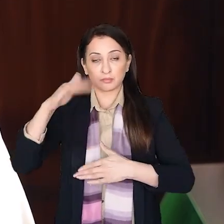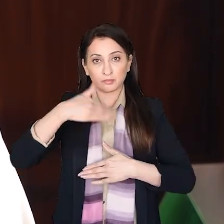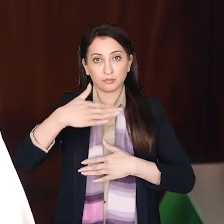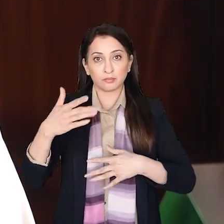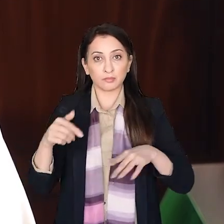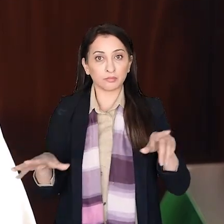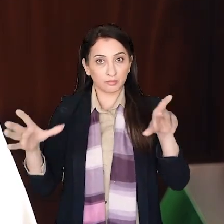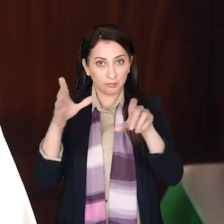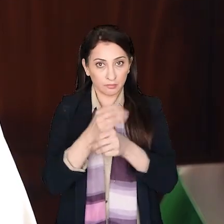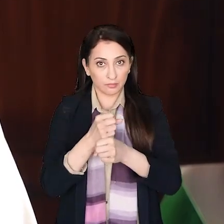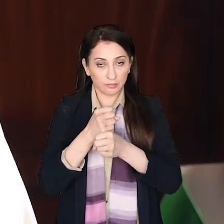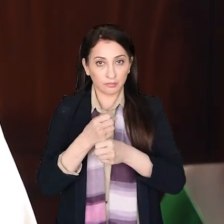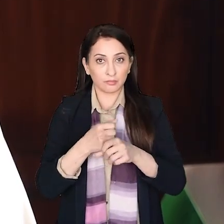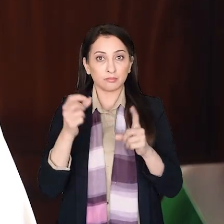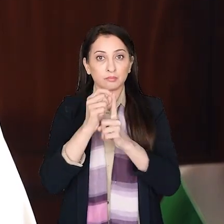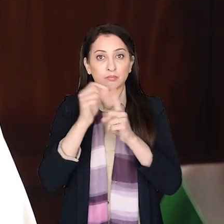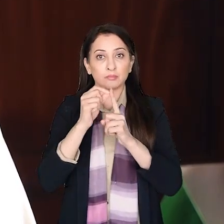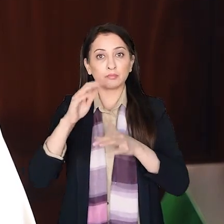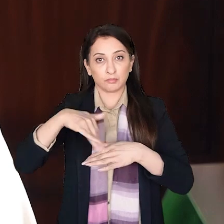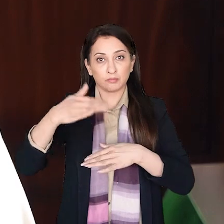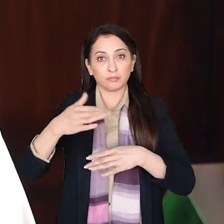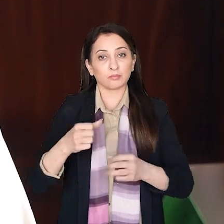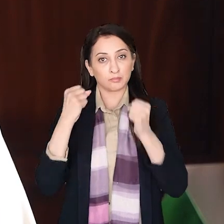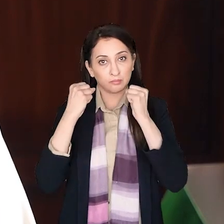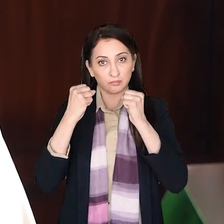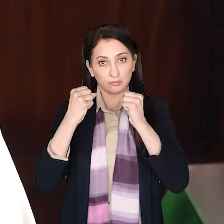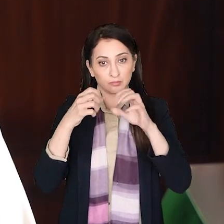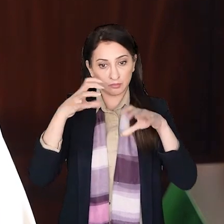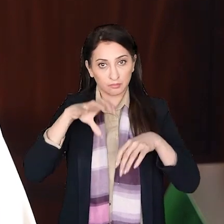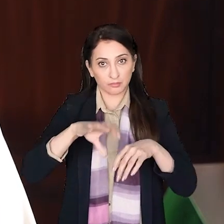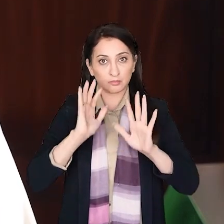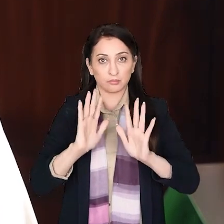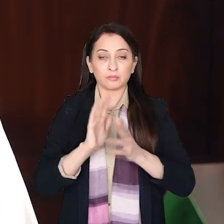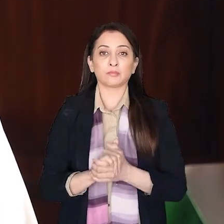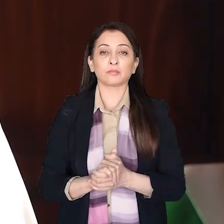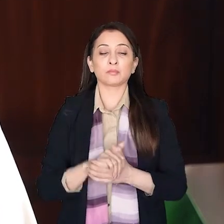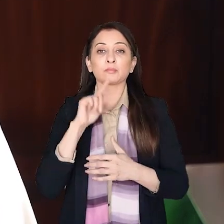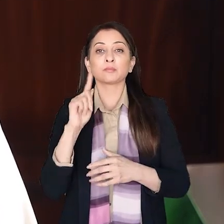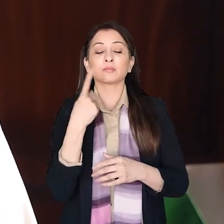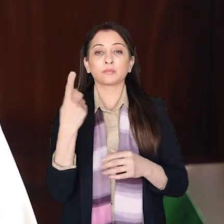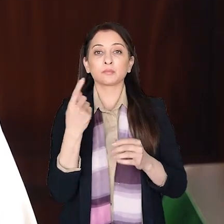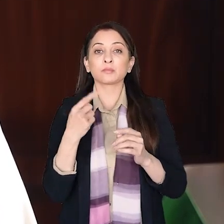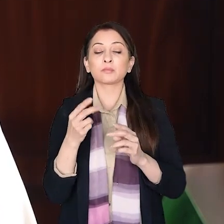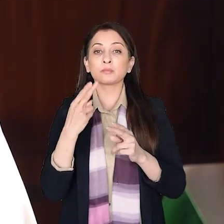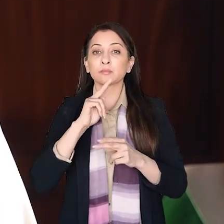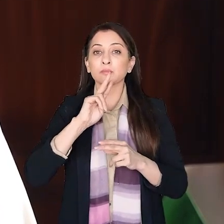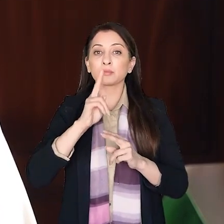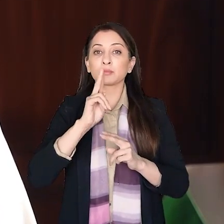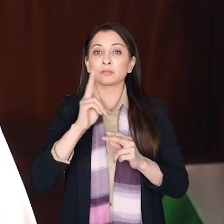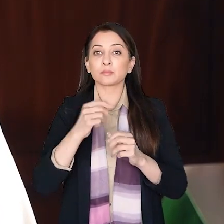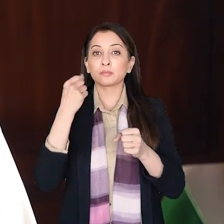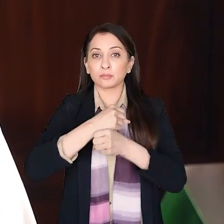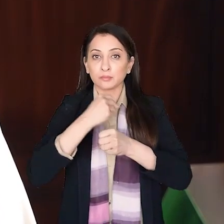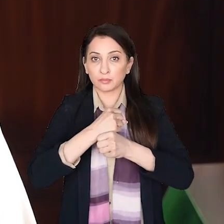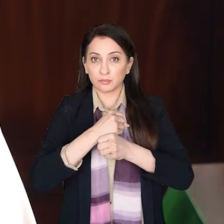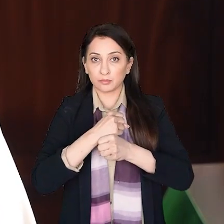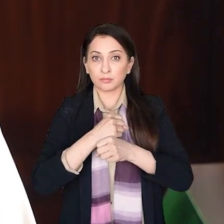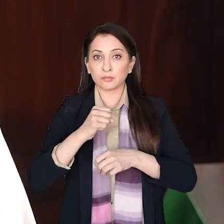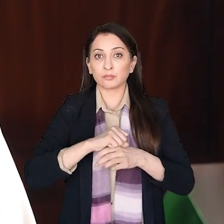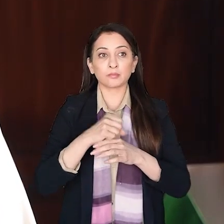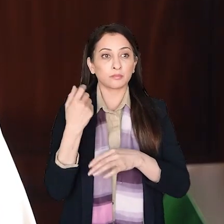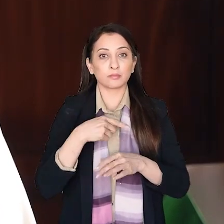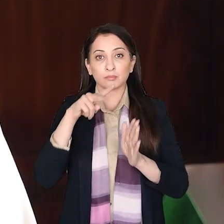continue to play its role in making Pakistan one of the best countries in the world. Firstly, when we're going to talk about the government's